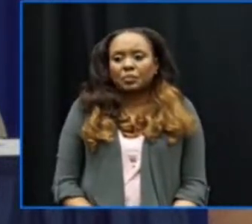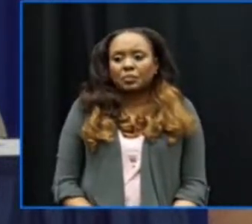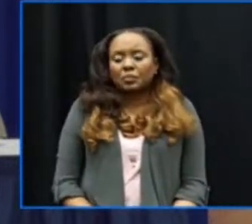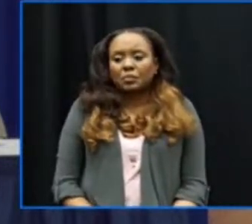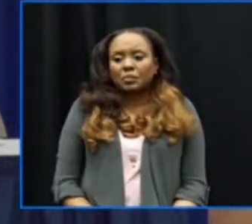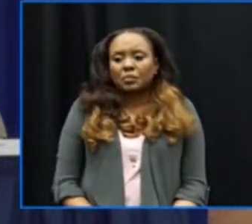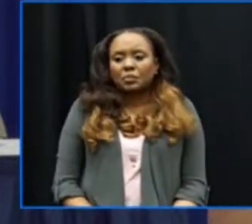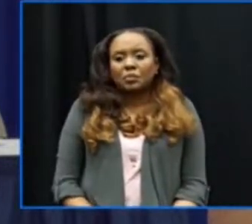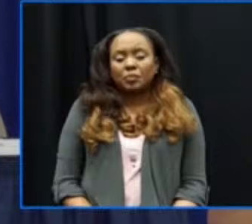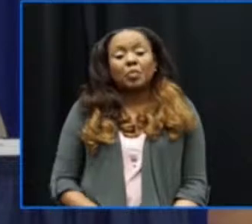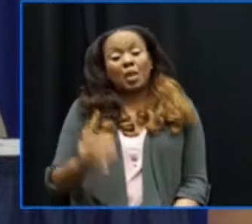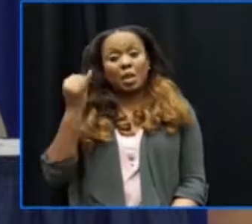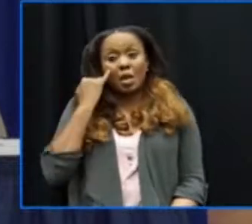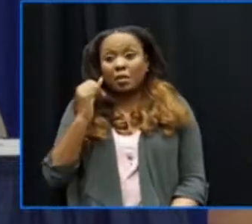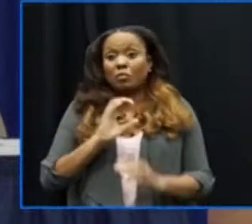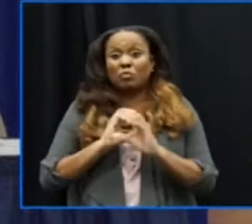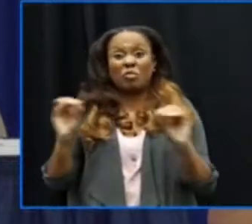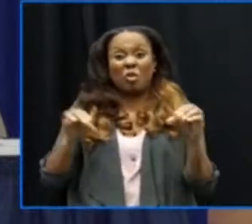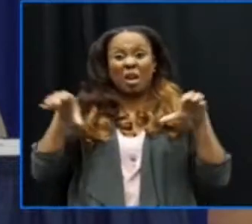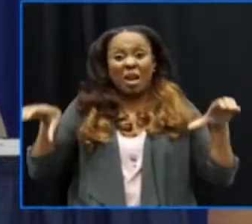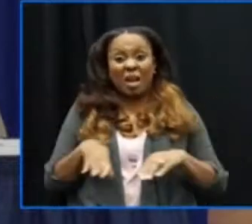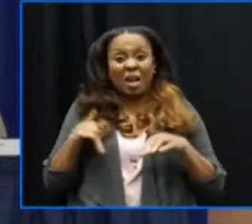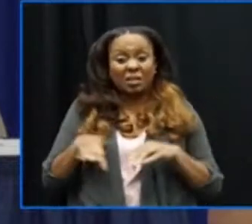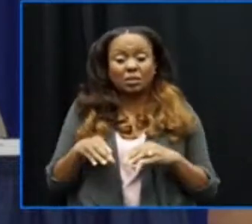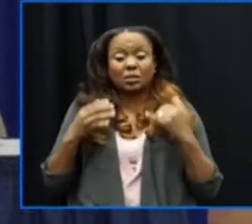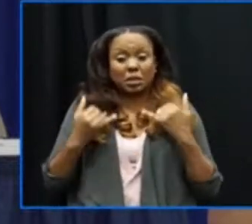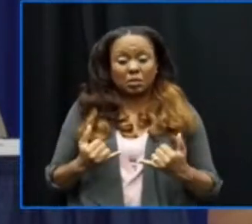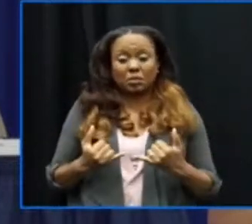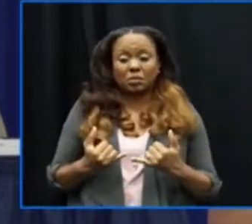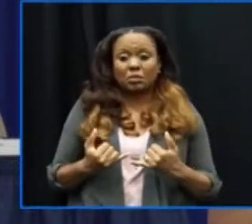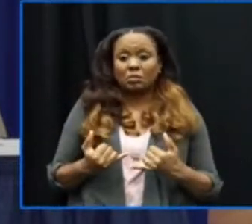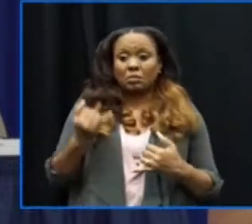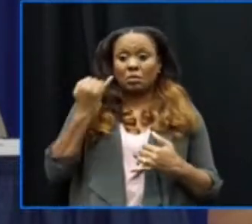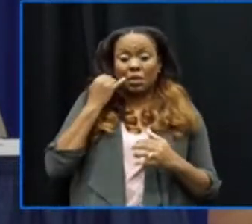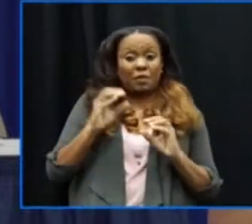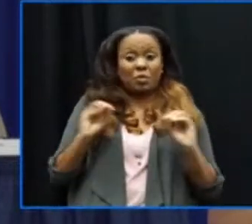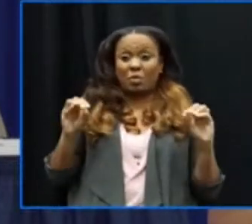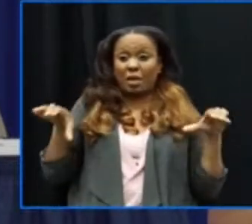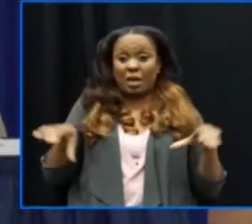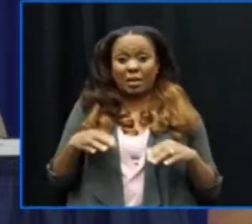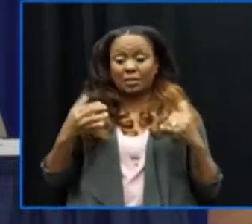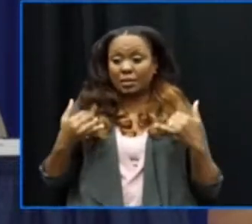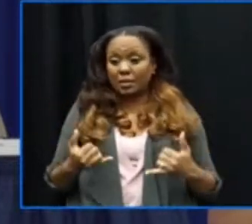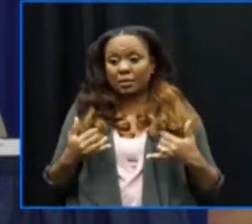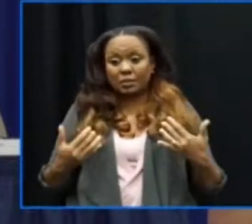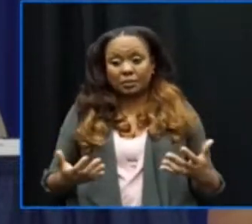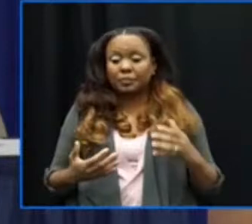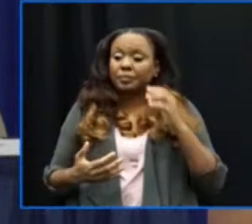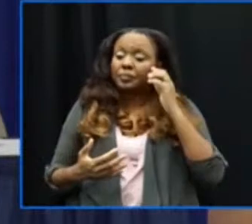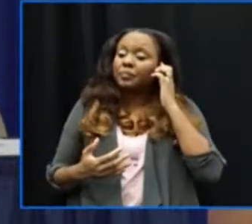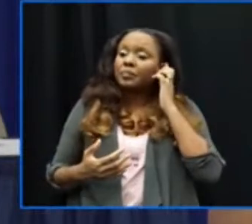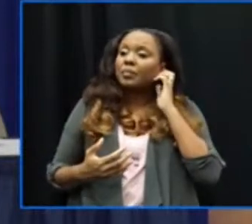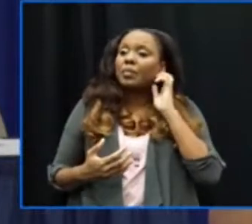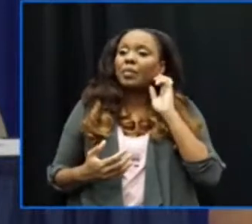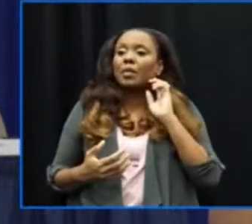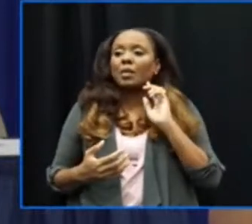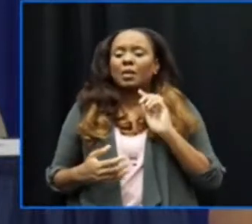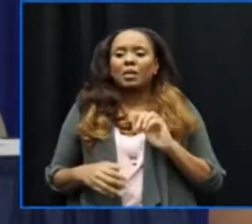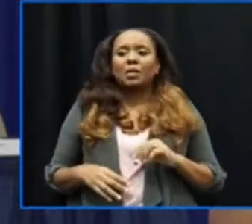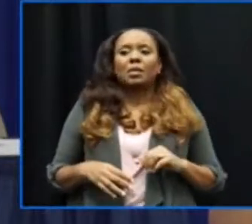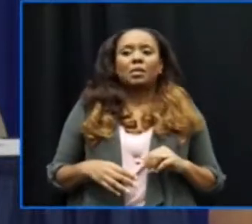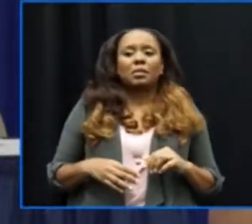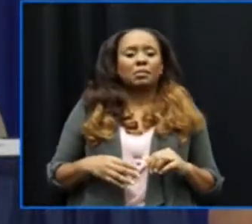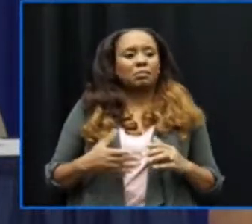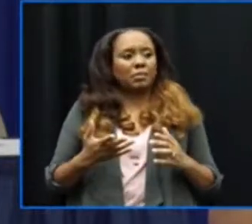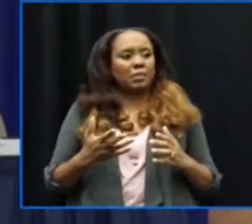if action is not taken, well, we are hearing that the fund will not fold up now. But it means